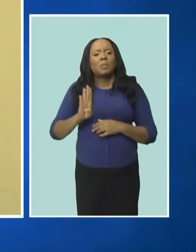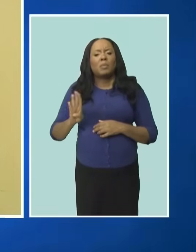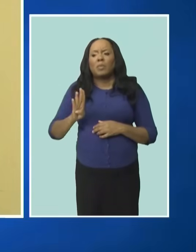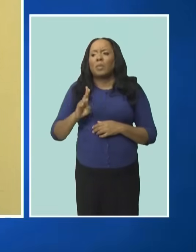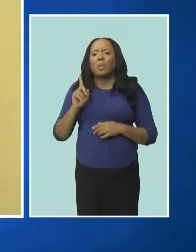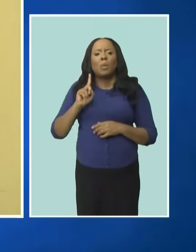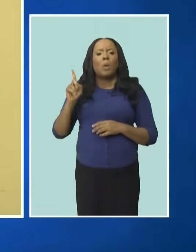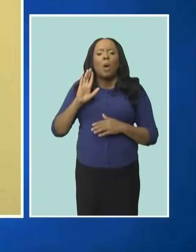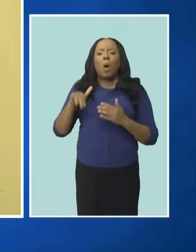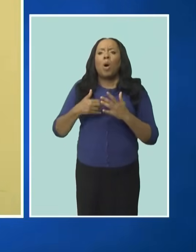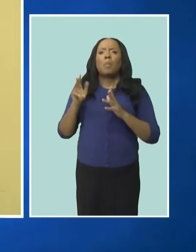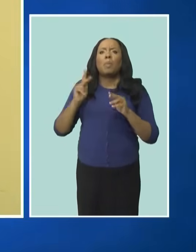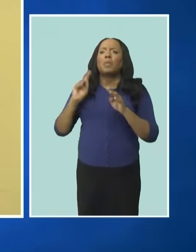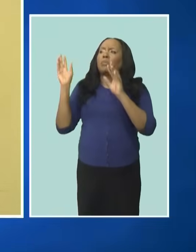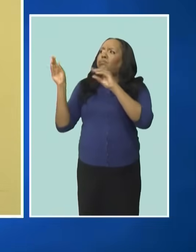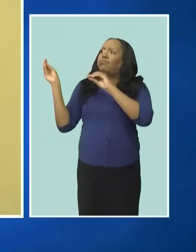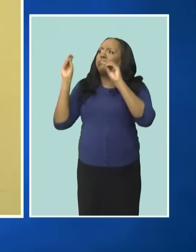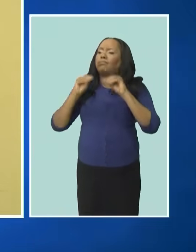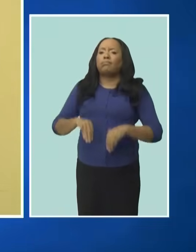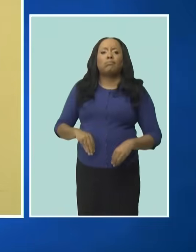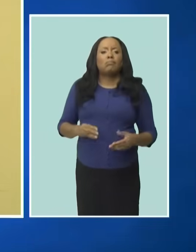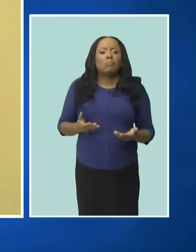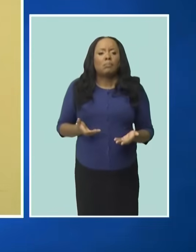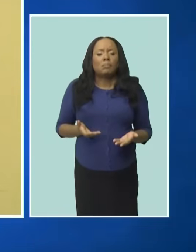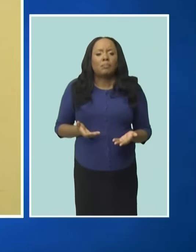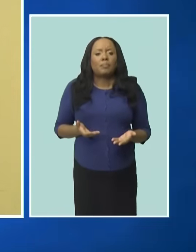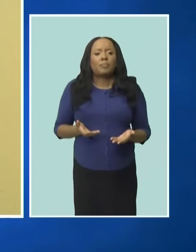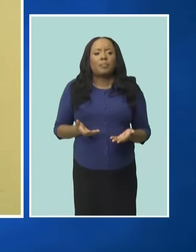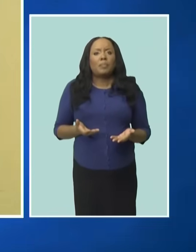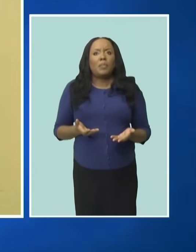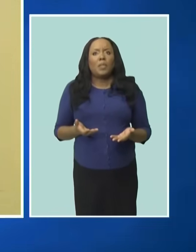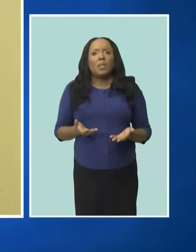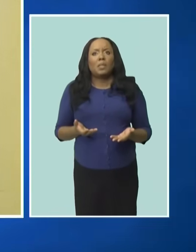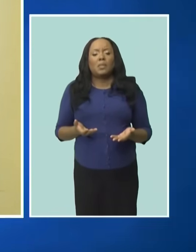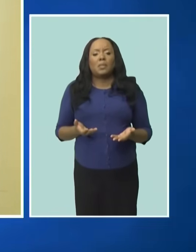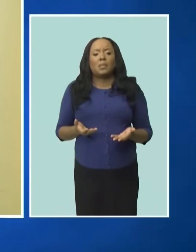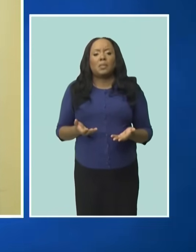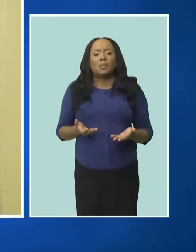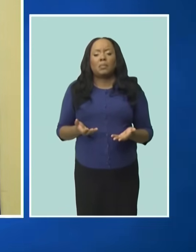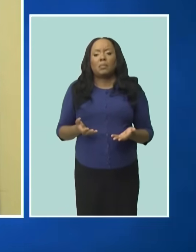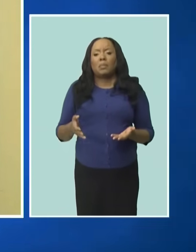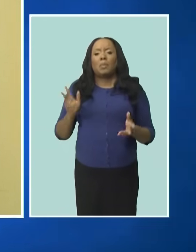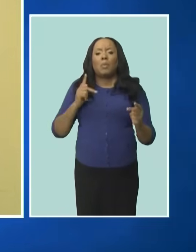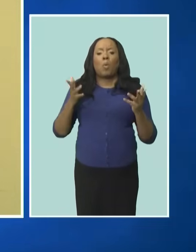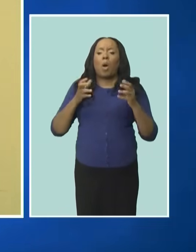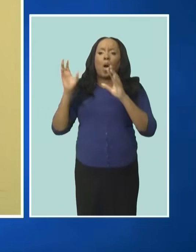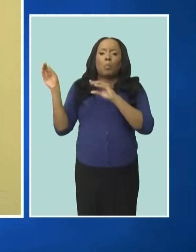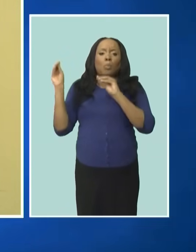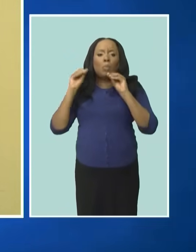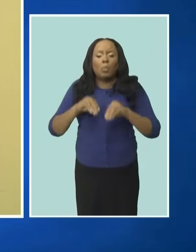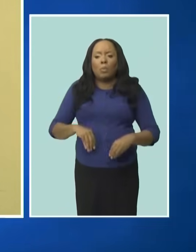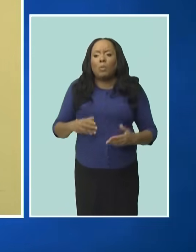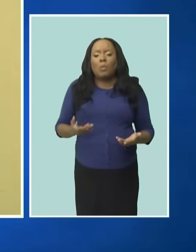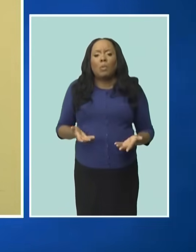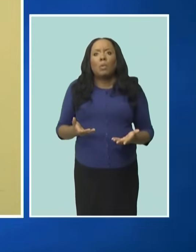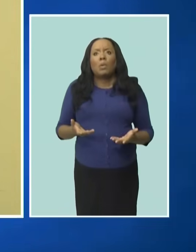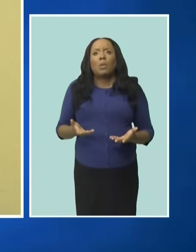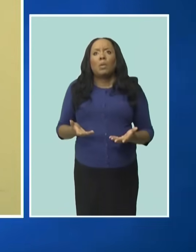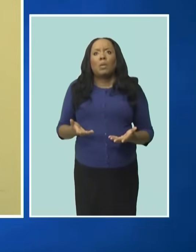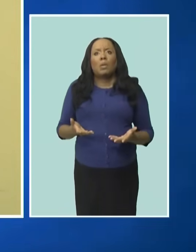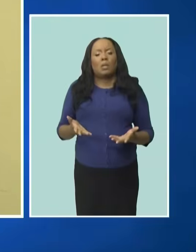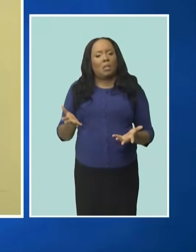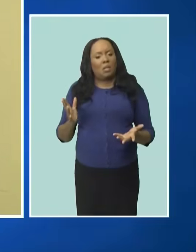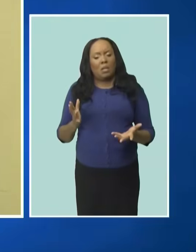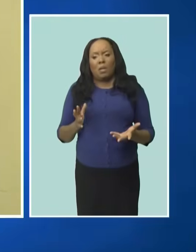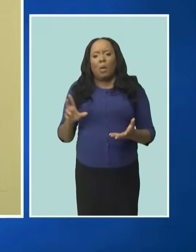where are they, currently exist to cater to an uptake in Caribbean nationals who are expected to